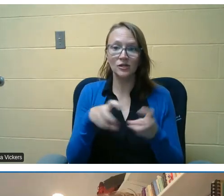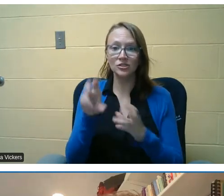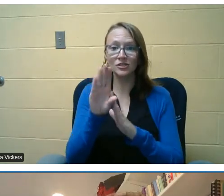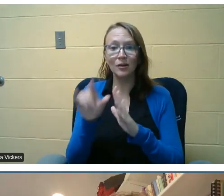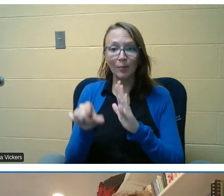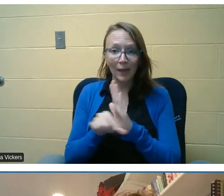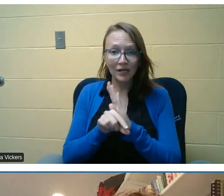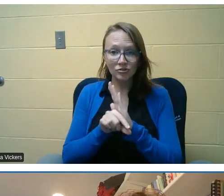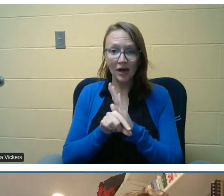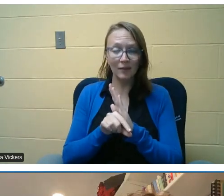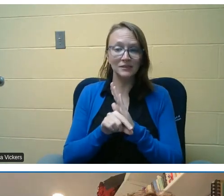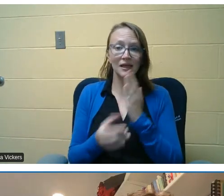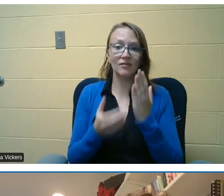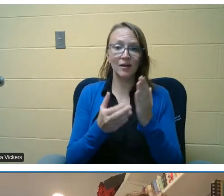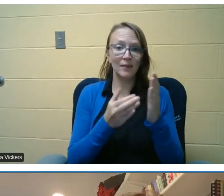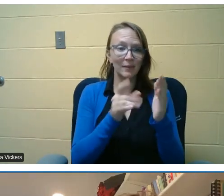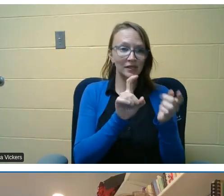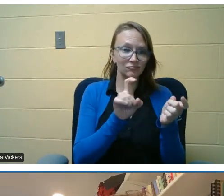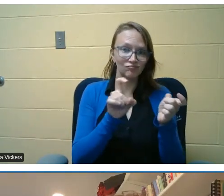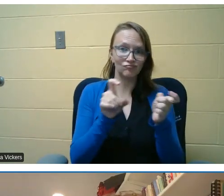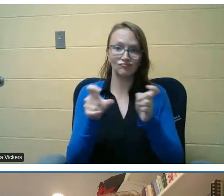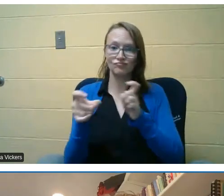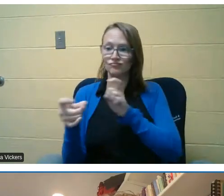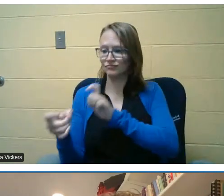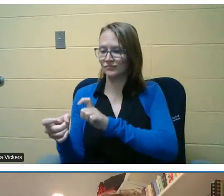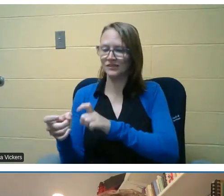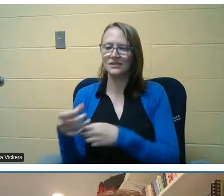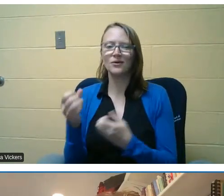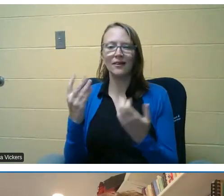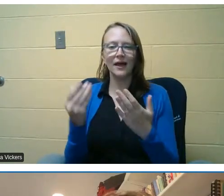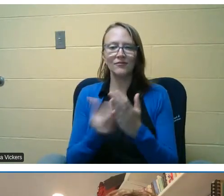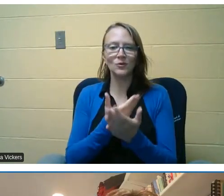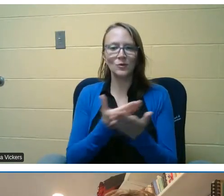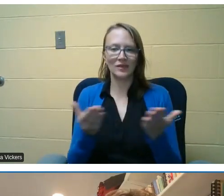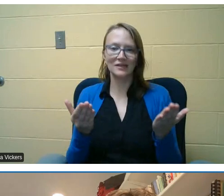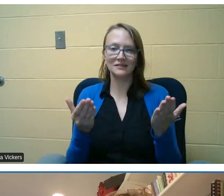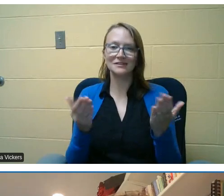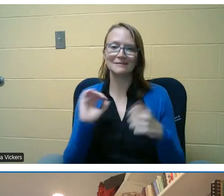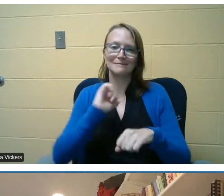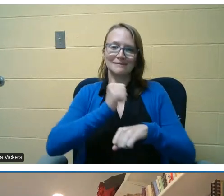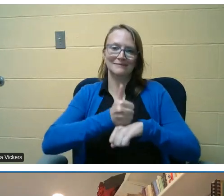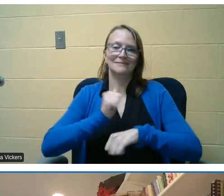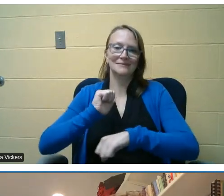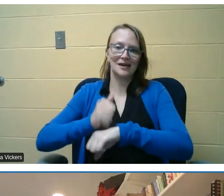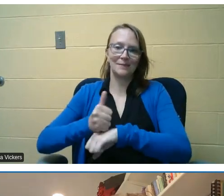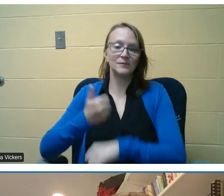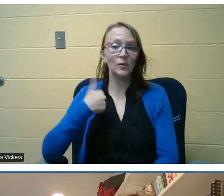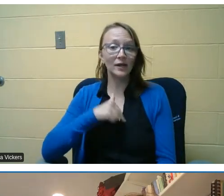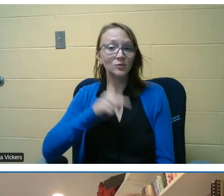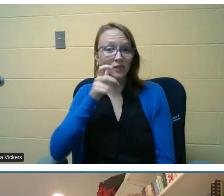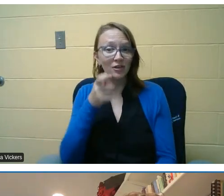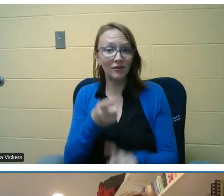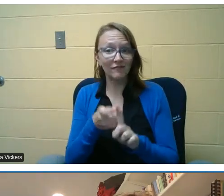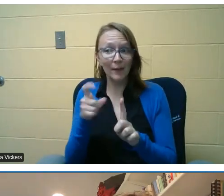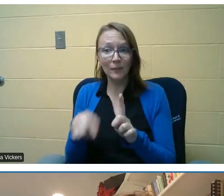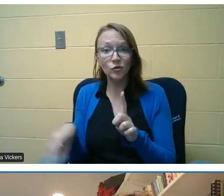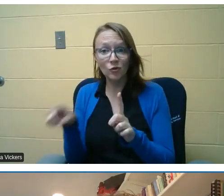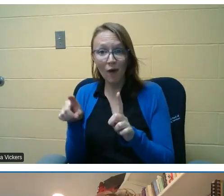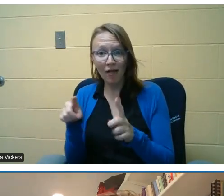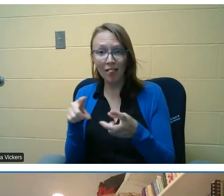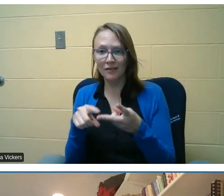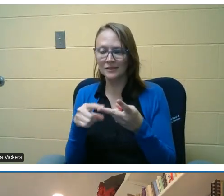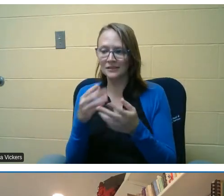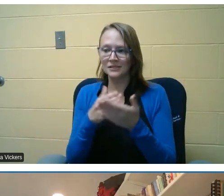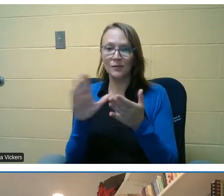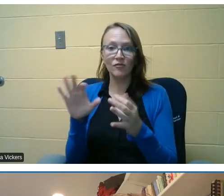that like fade. So a lot of new things. And again, as we hear from you and just even the things in the chat are going to get us thinking, what